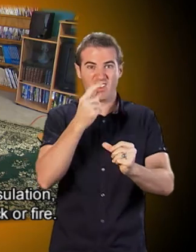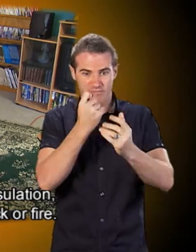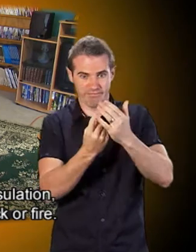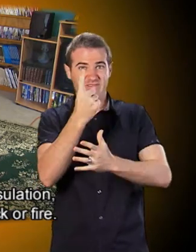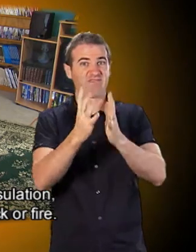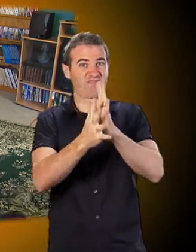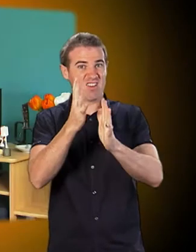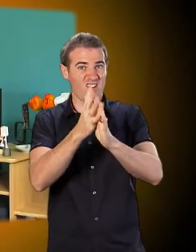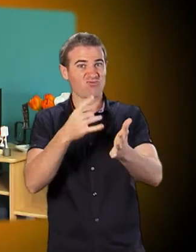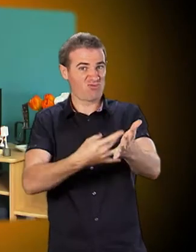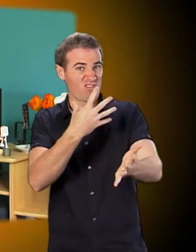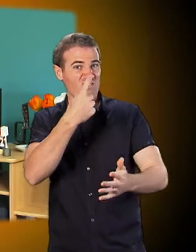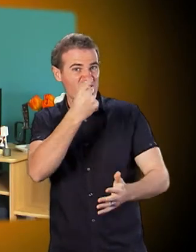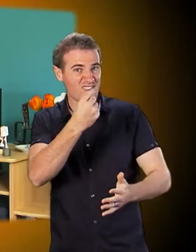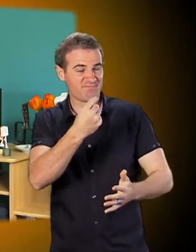to electrical shock or fire.